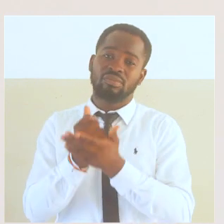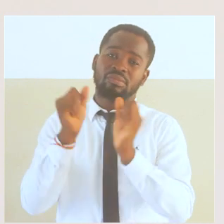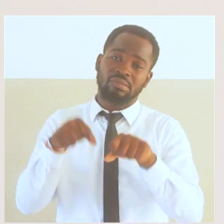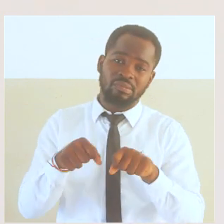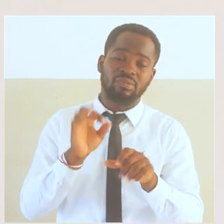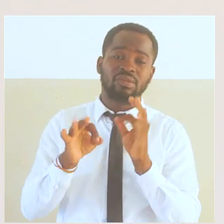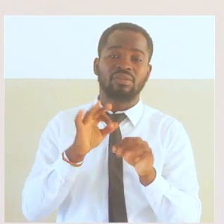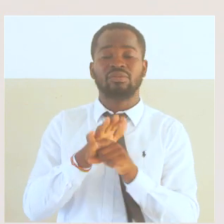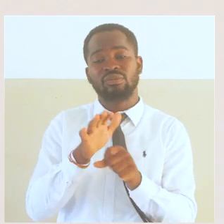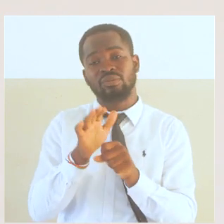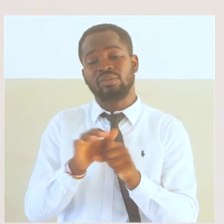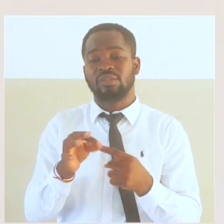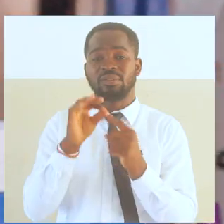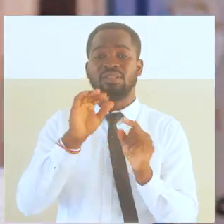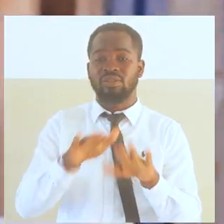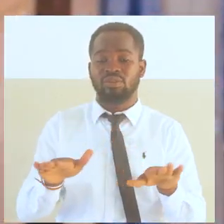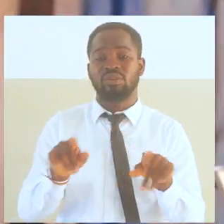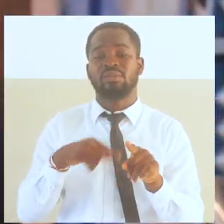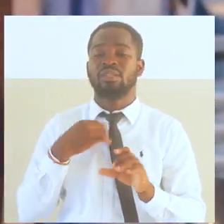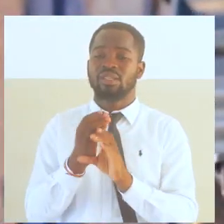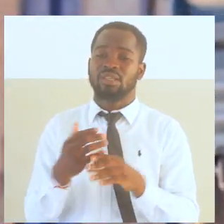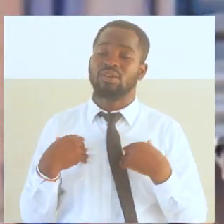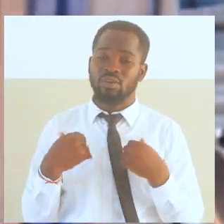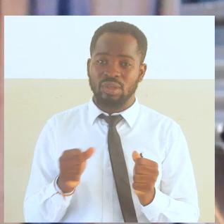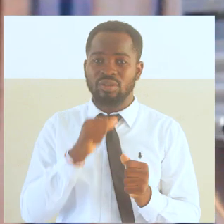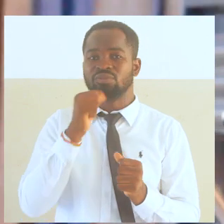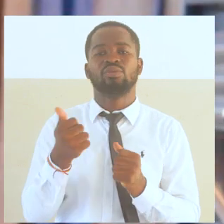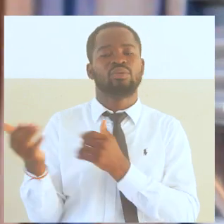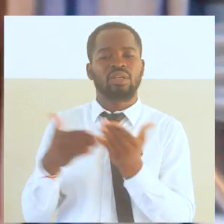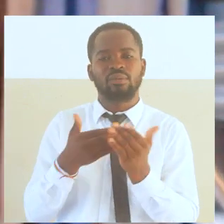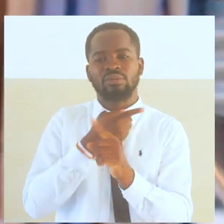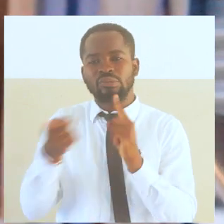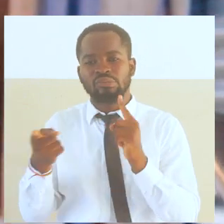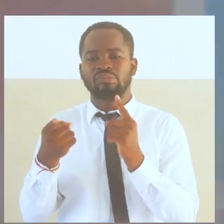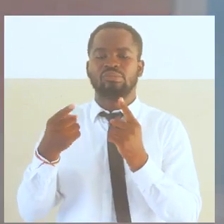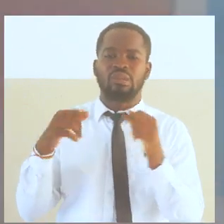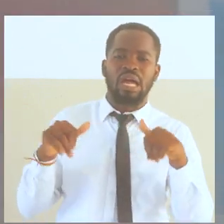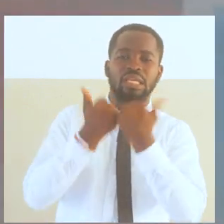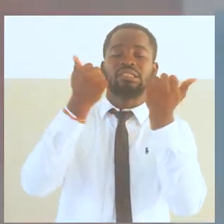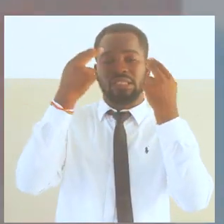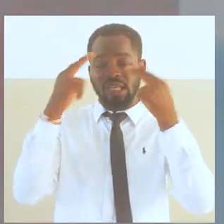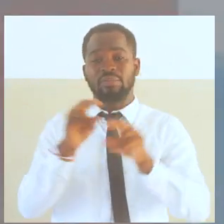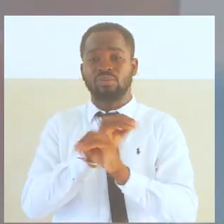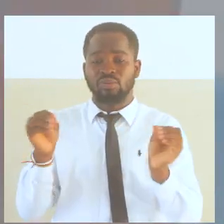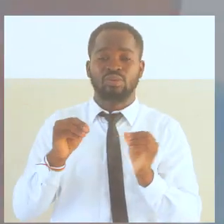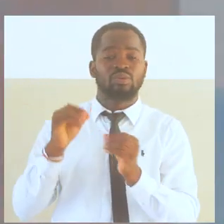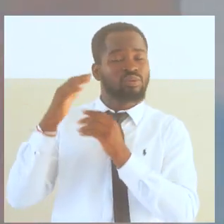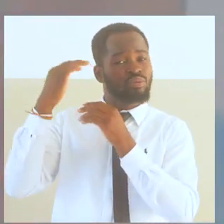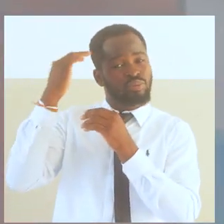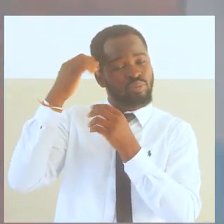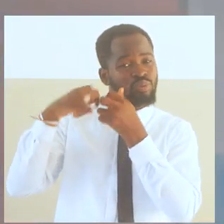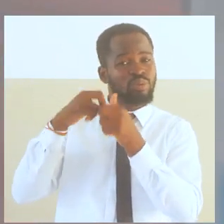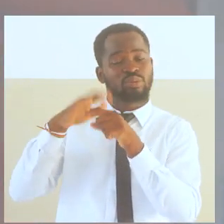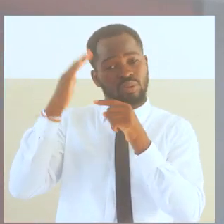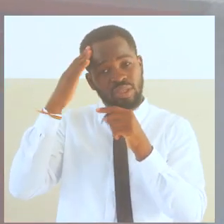with things that are not dangerous. If women and girls would commit themselves to taking a tablet of synthetic folic